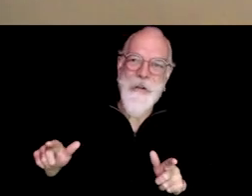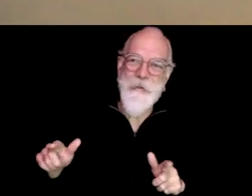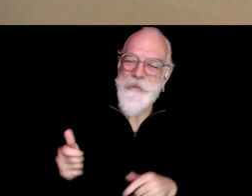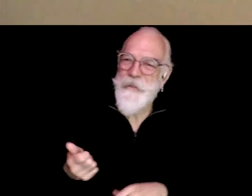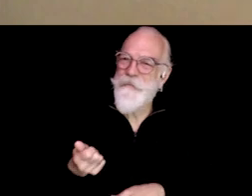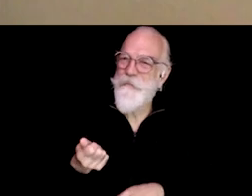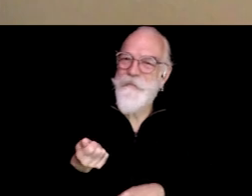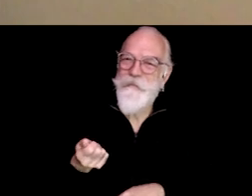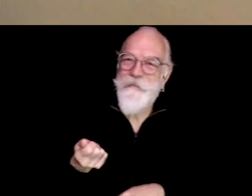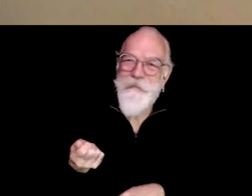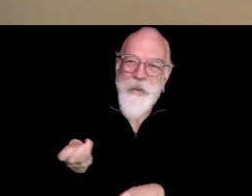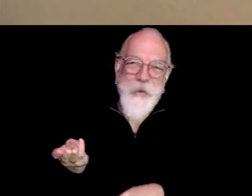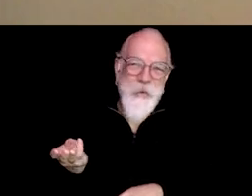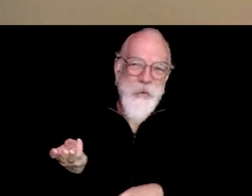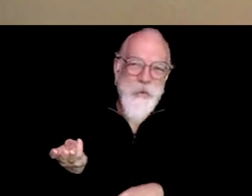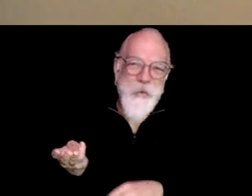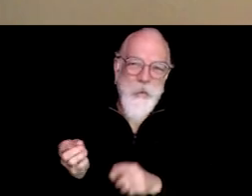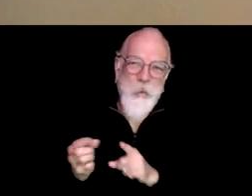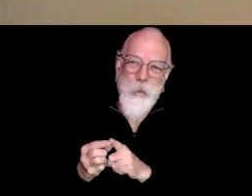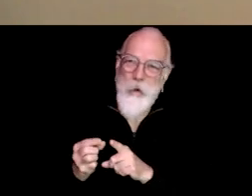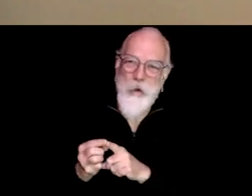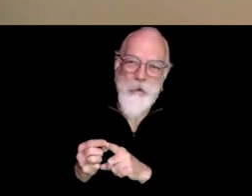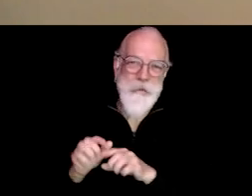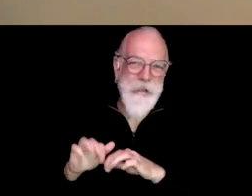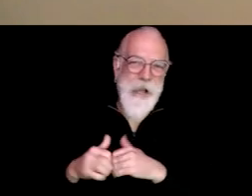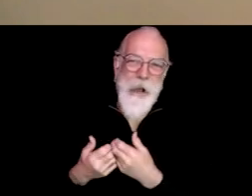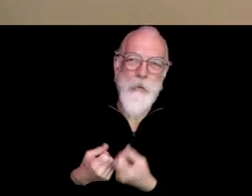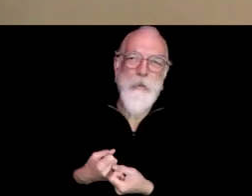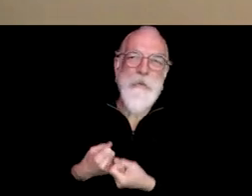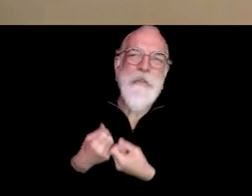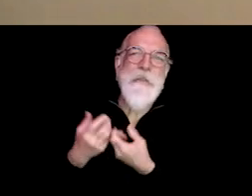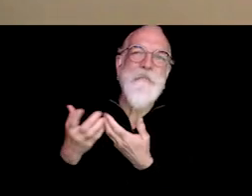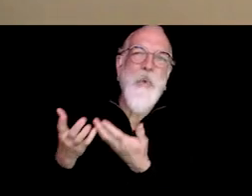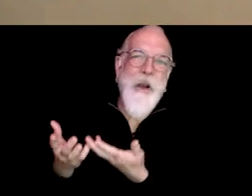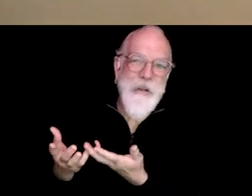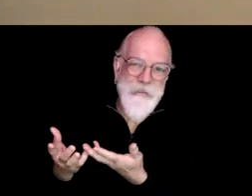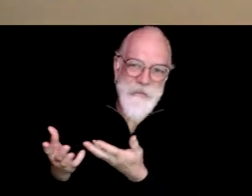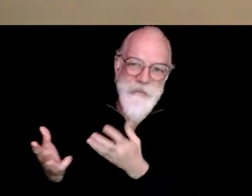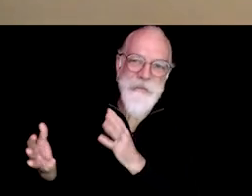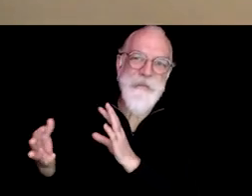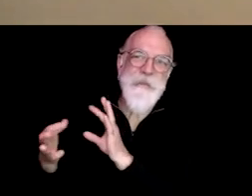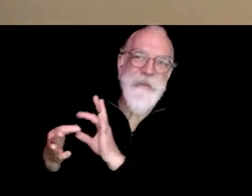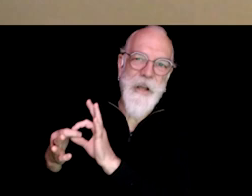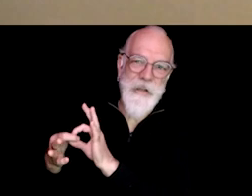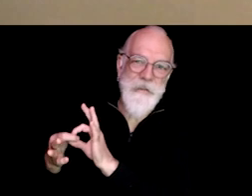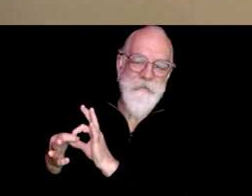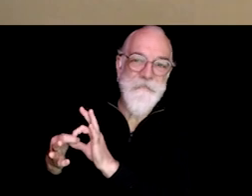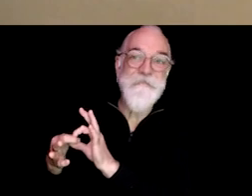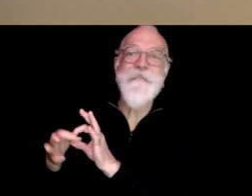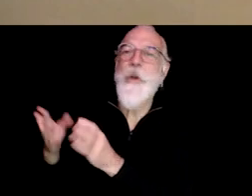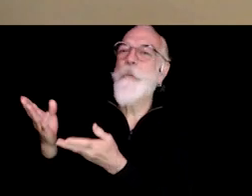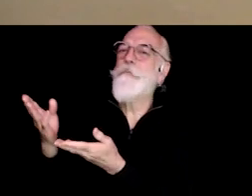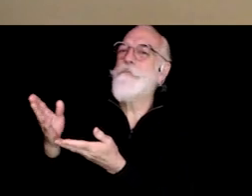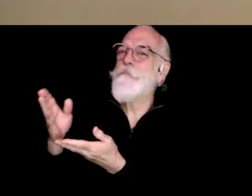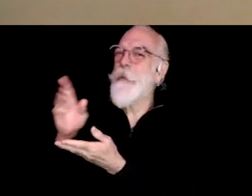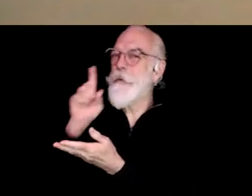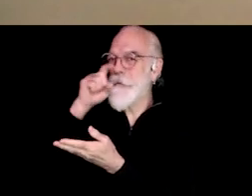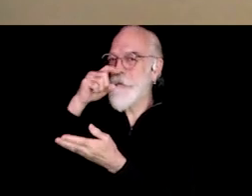few words to talk about that connection. And so grandmother went